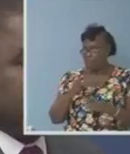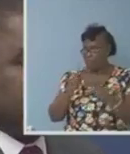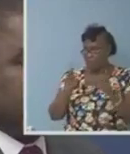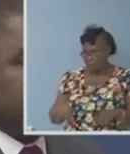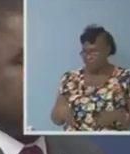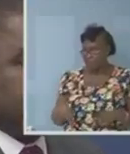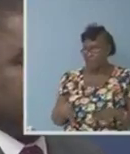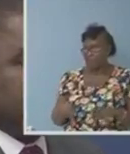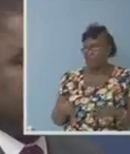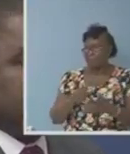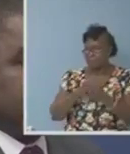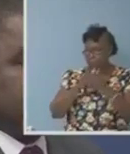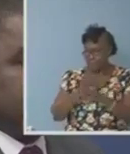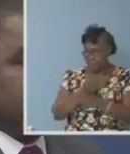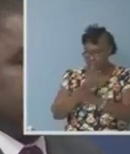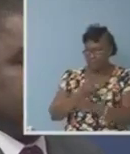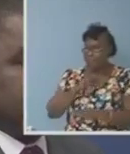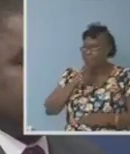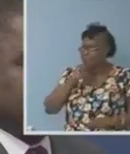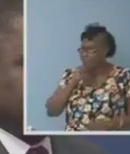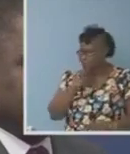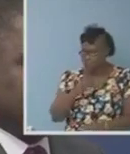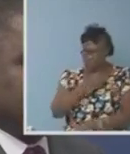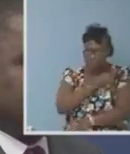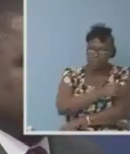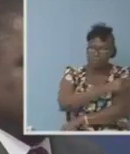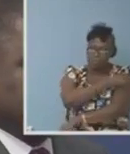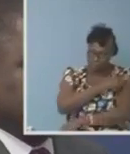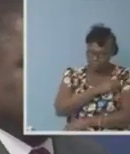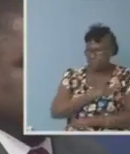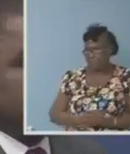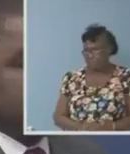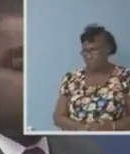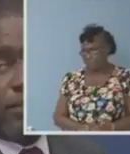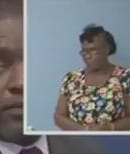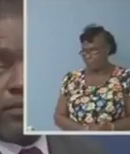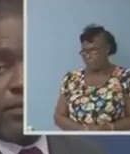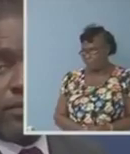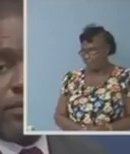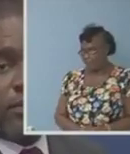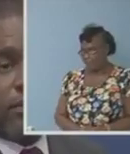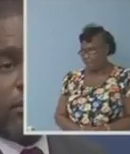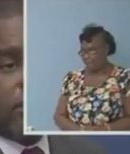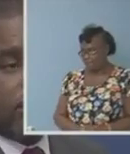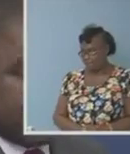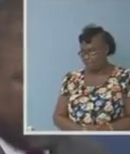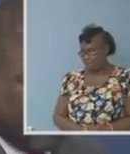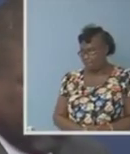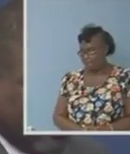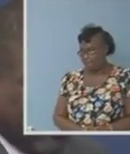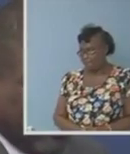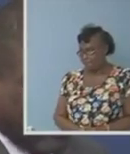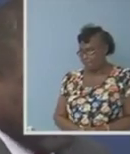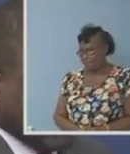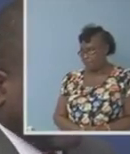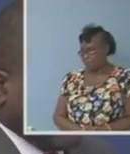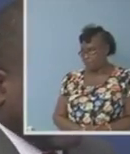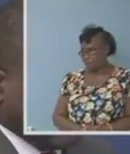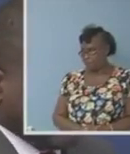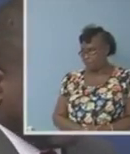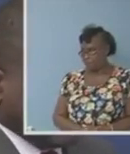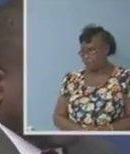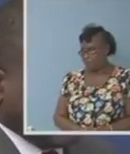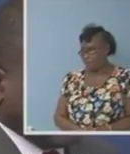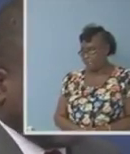separate facility and somewhat isolated. I'm not so sure what would have transpired at the hospital, and maybe